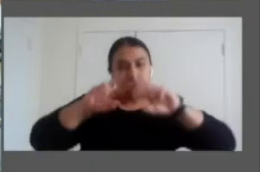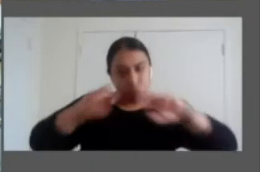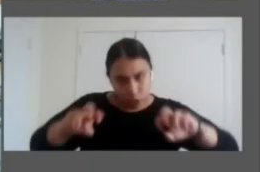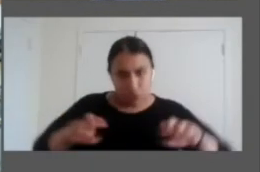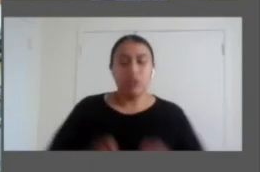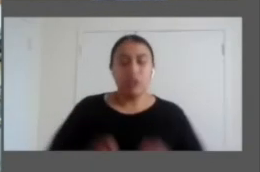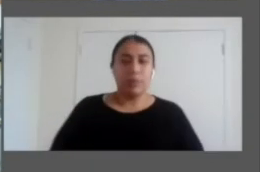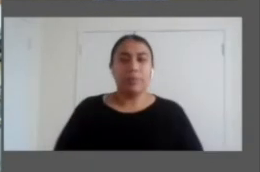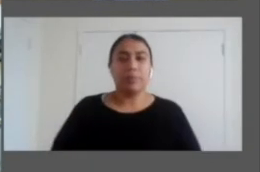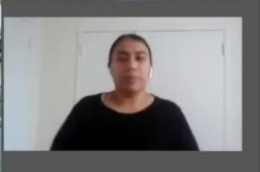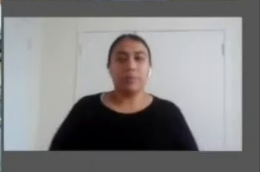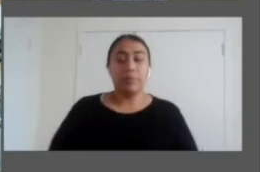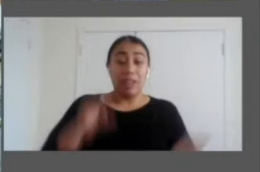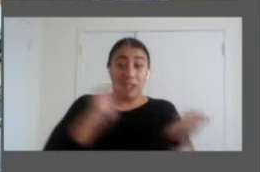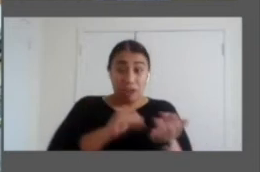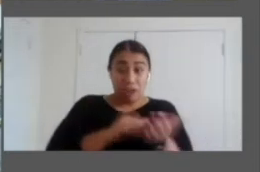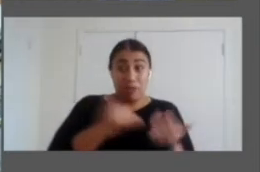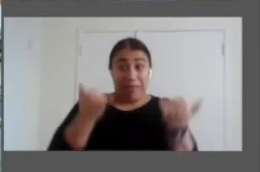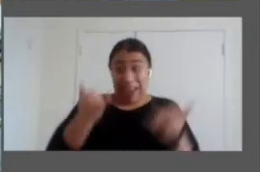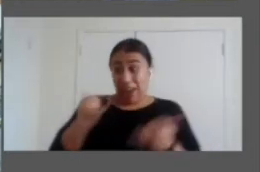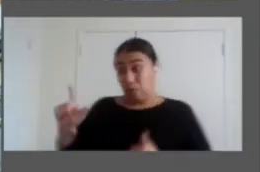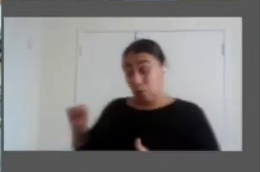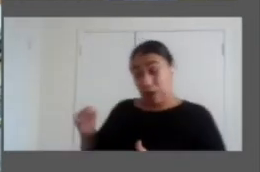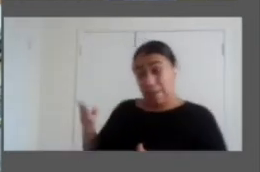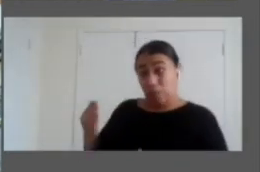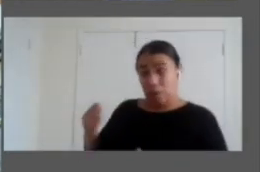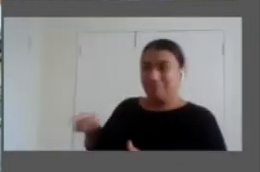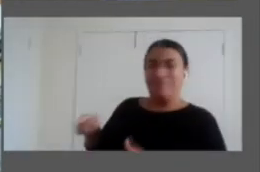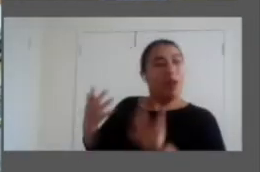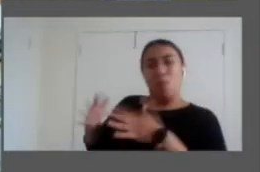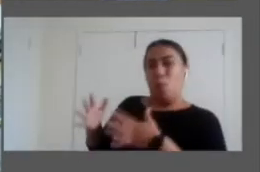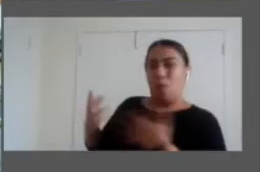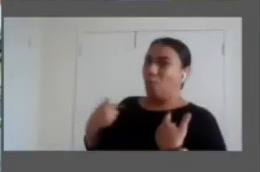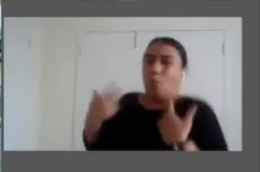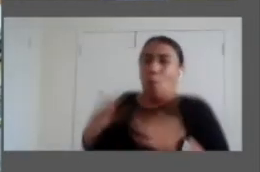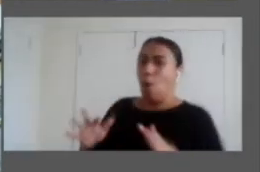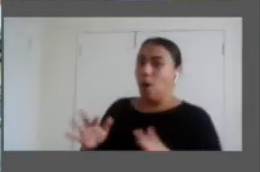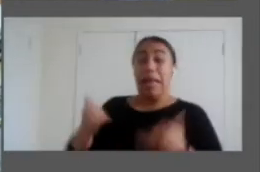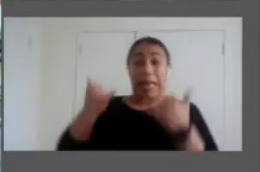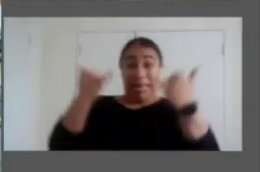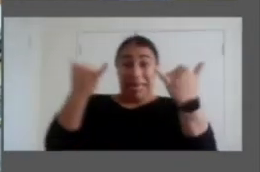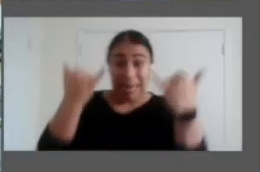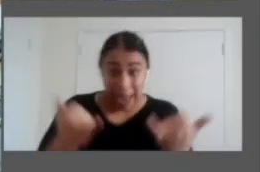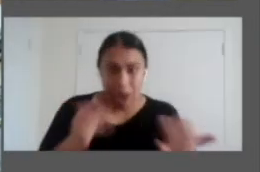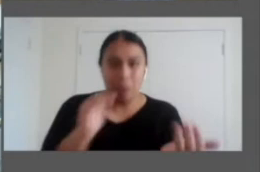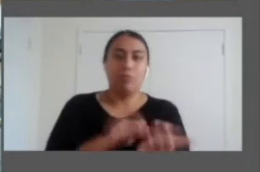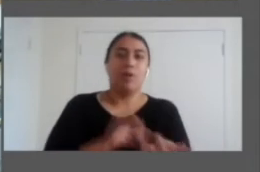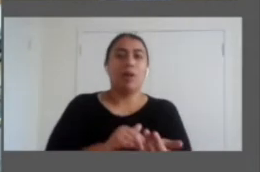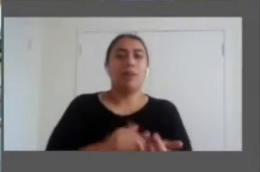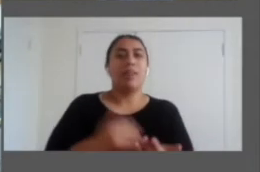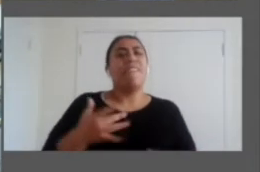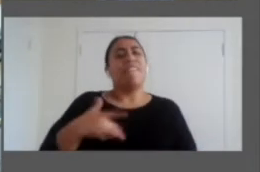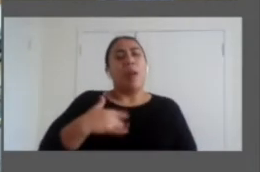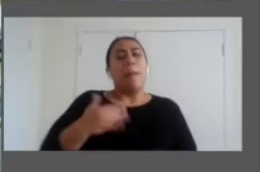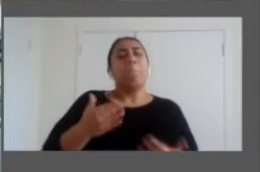large difference from 2014 to now was also the way in which medical cannabis was seen or perceived and talked about by the general